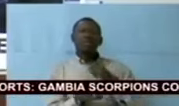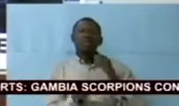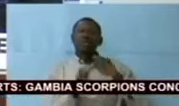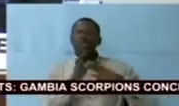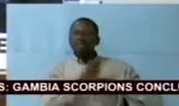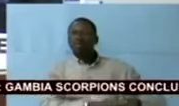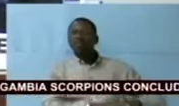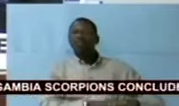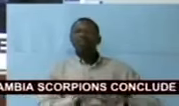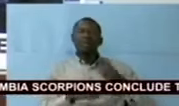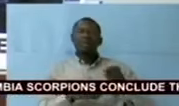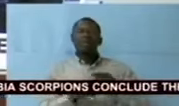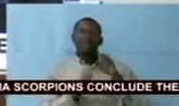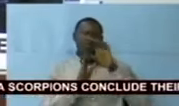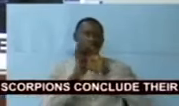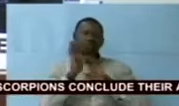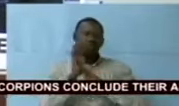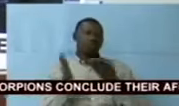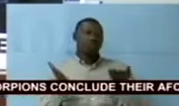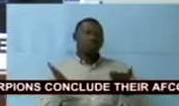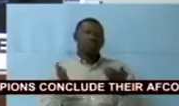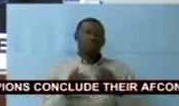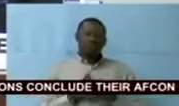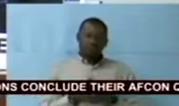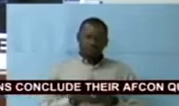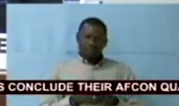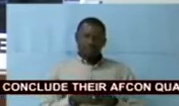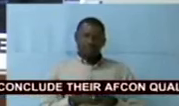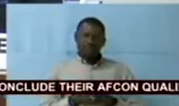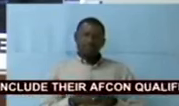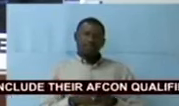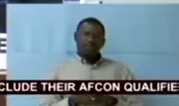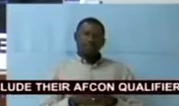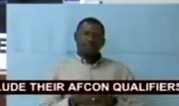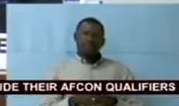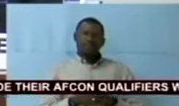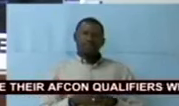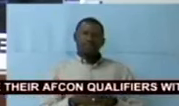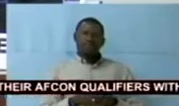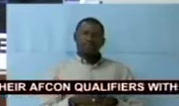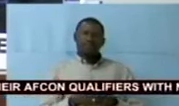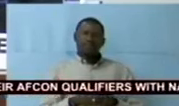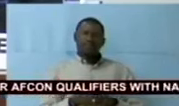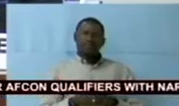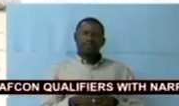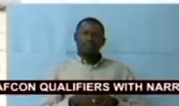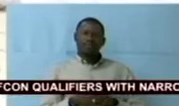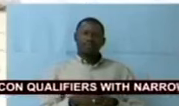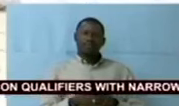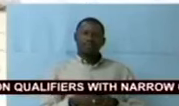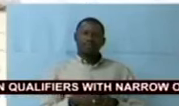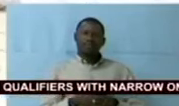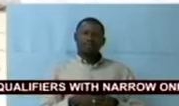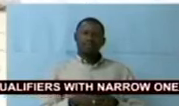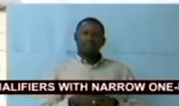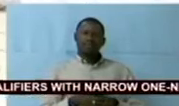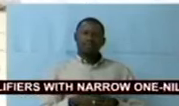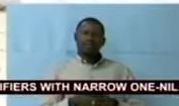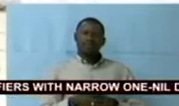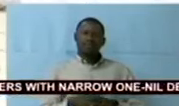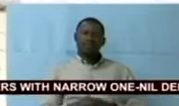komen abelare nyame ko luwa nyinkono ala dero nyinkang luwa buko nyinkono ite gulino la kam yafo